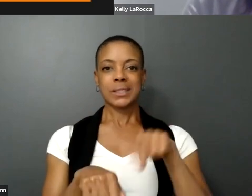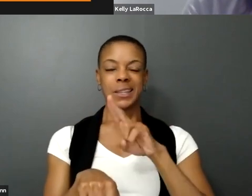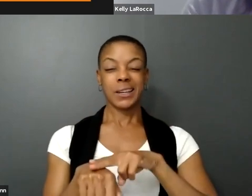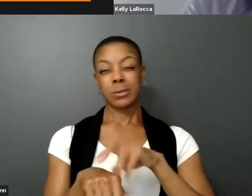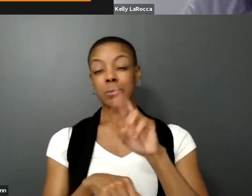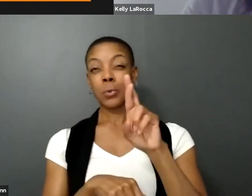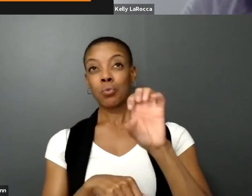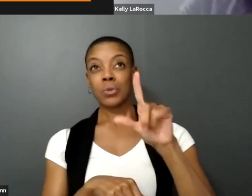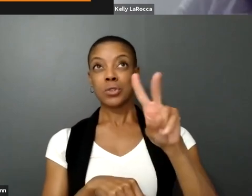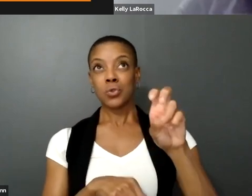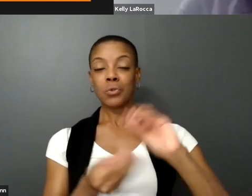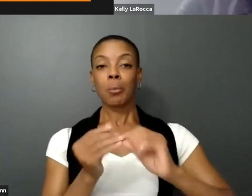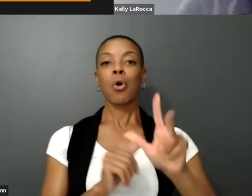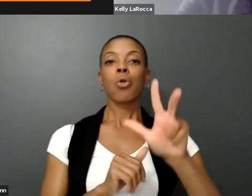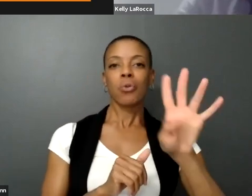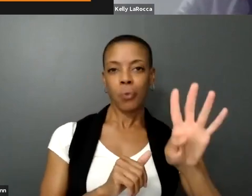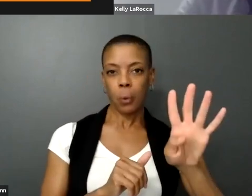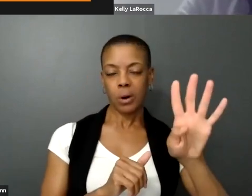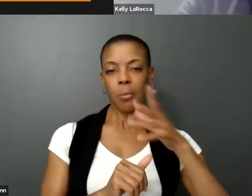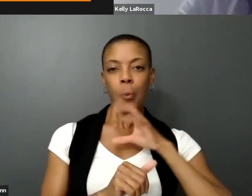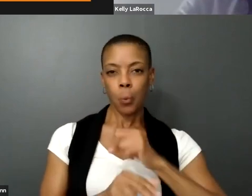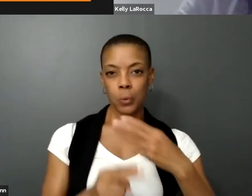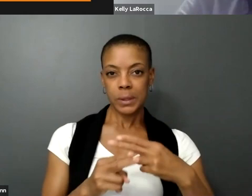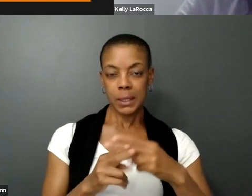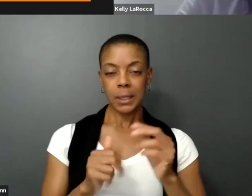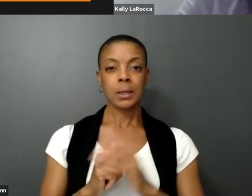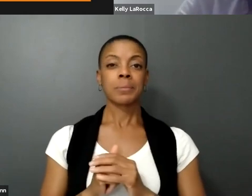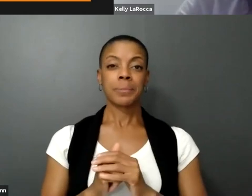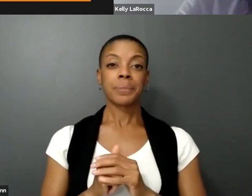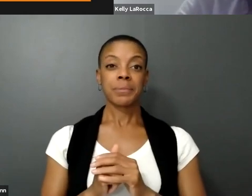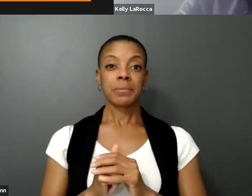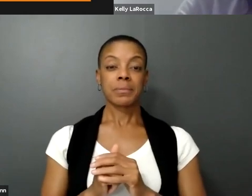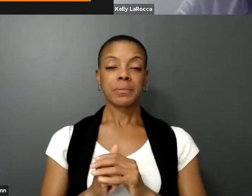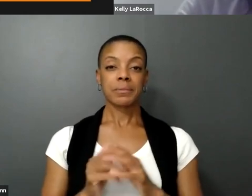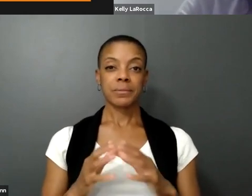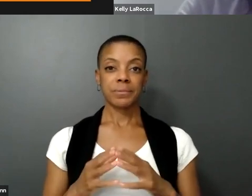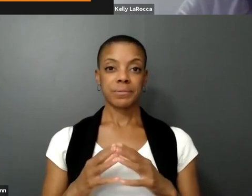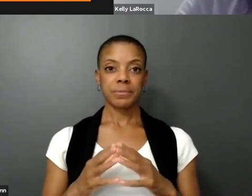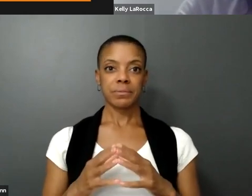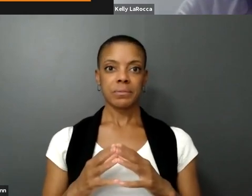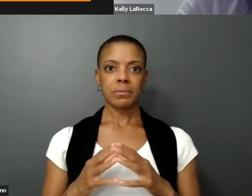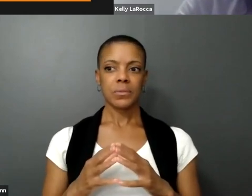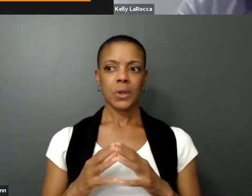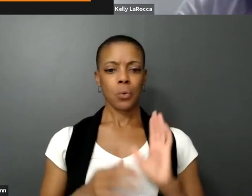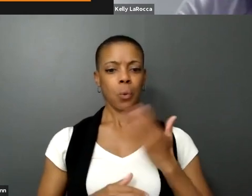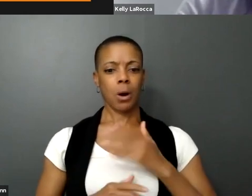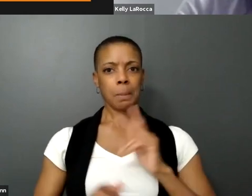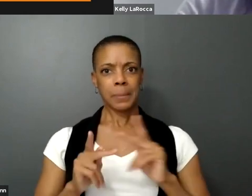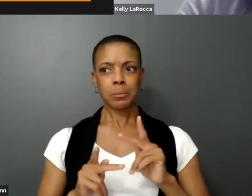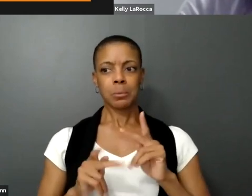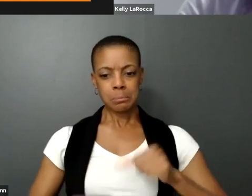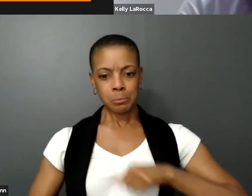known way back then. So our people, I think we have a proud history of never giving